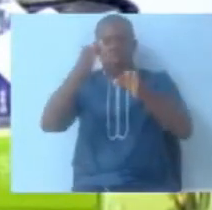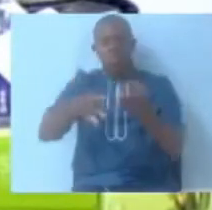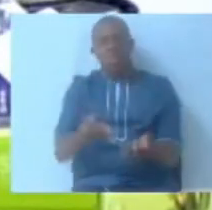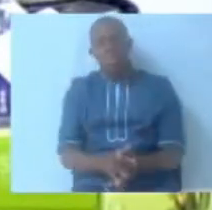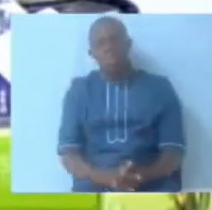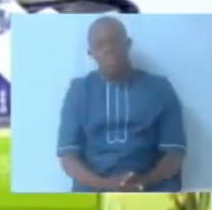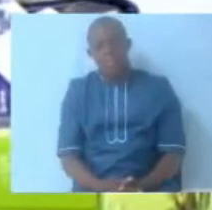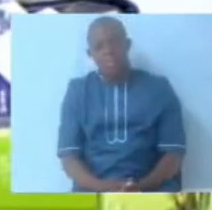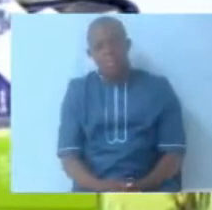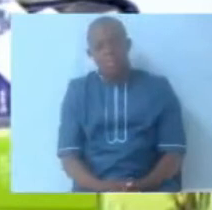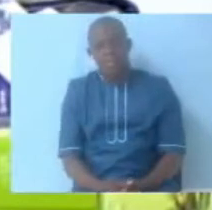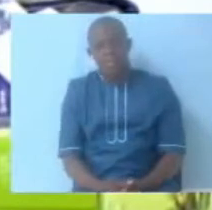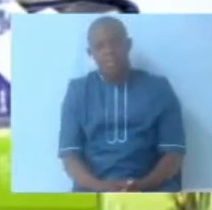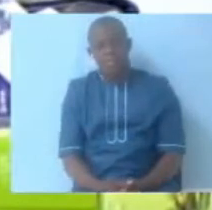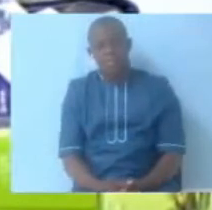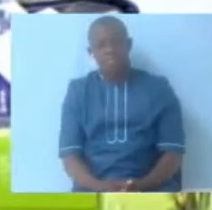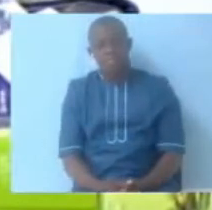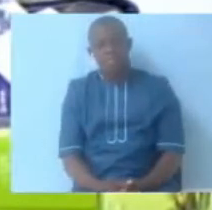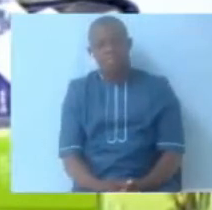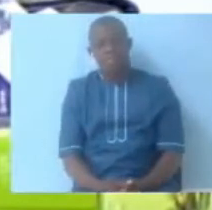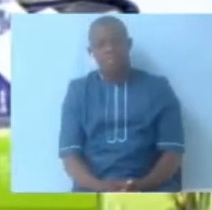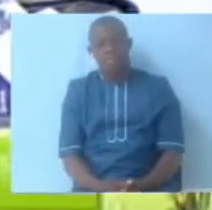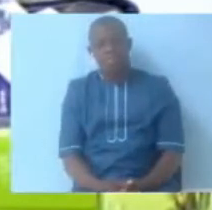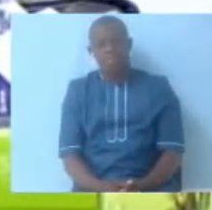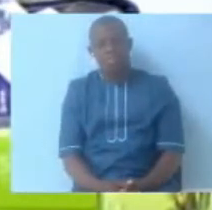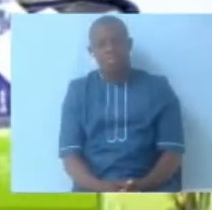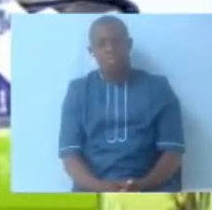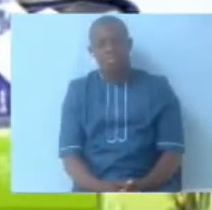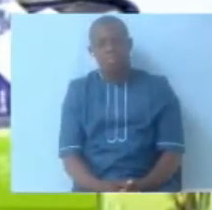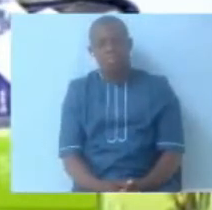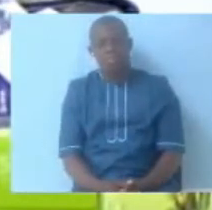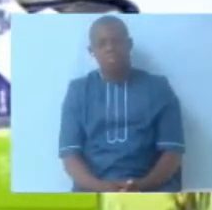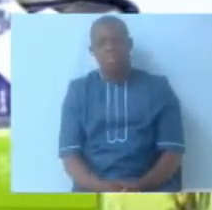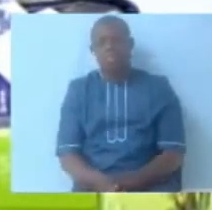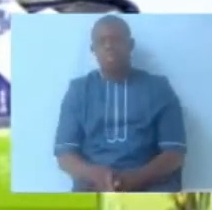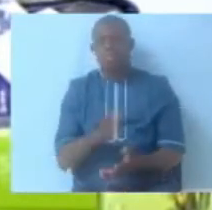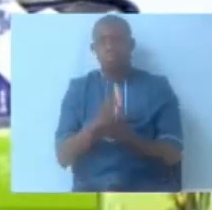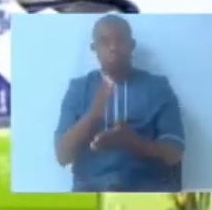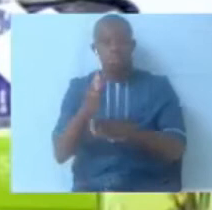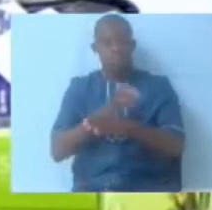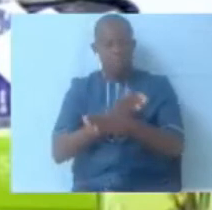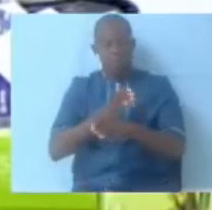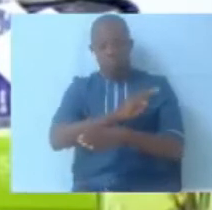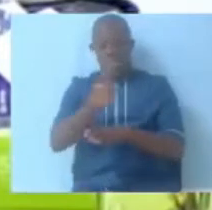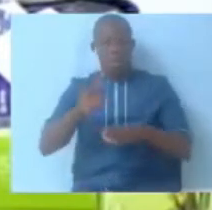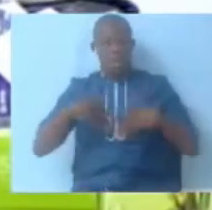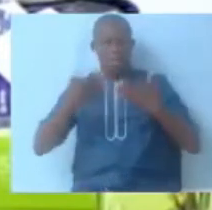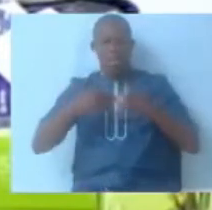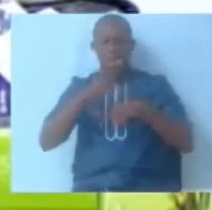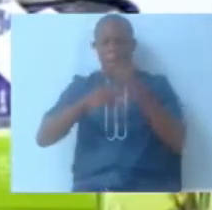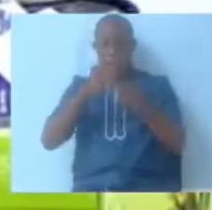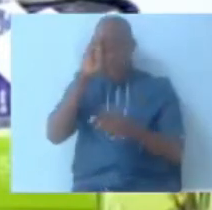na. And we are not satisfied with the reasons that were advanced.